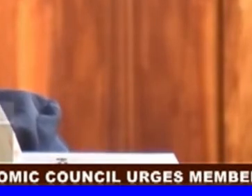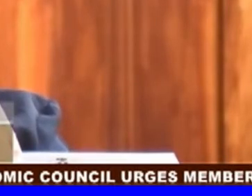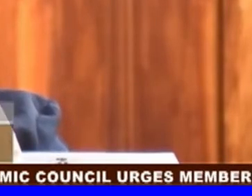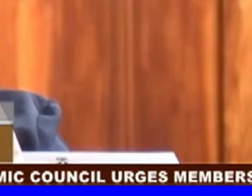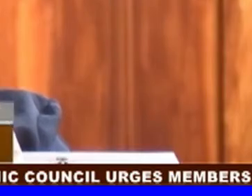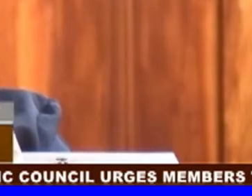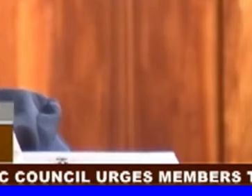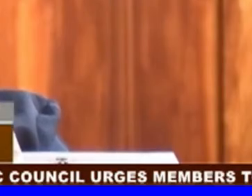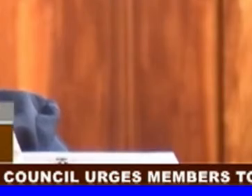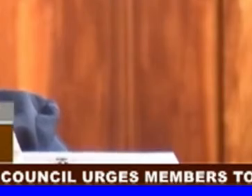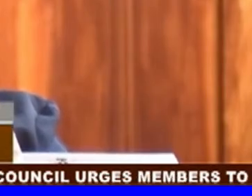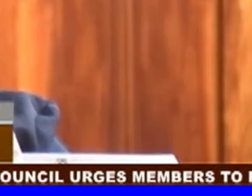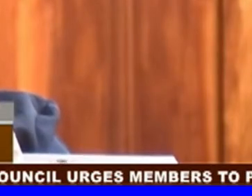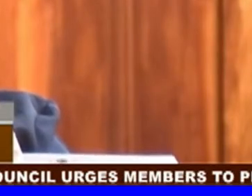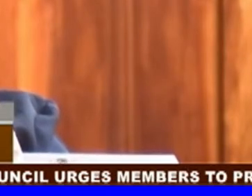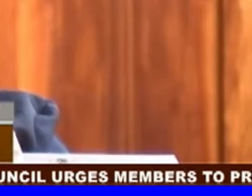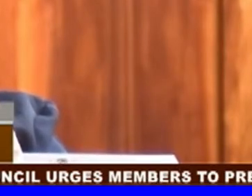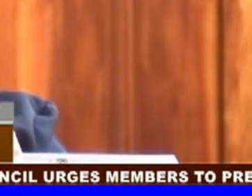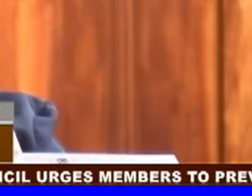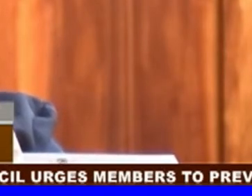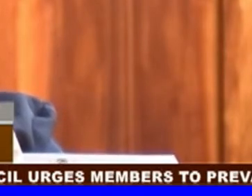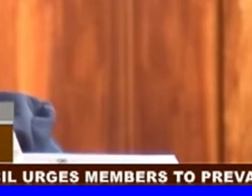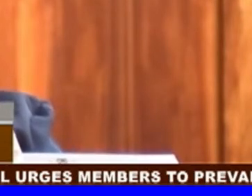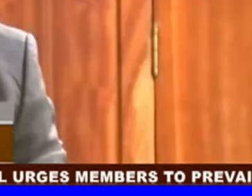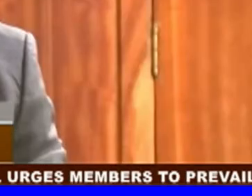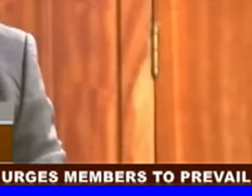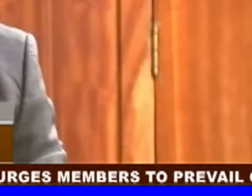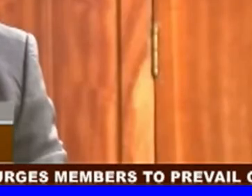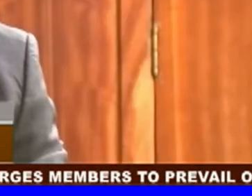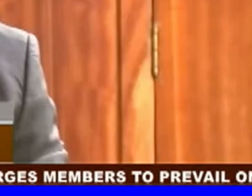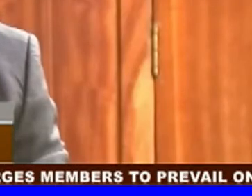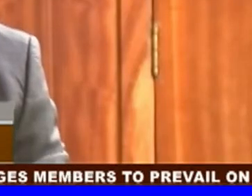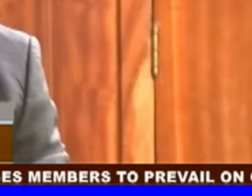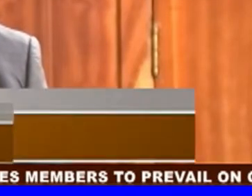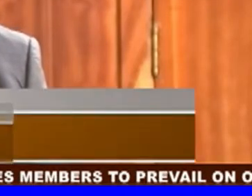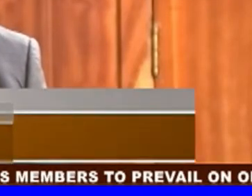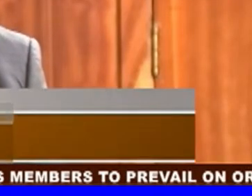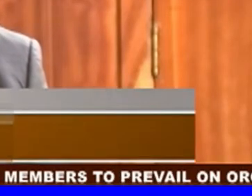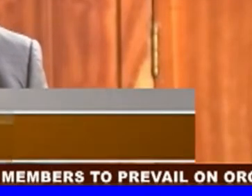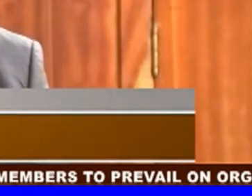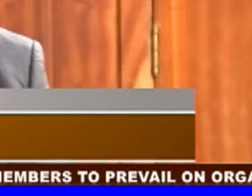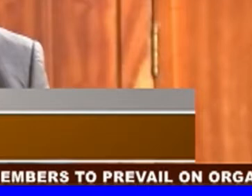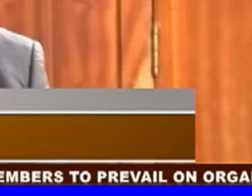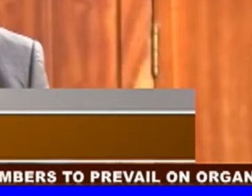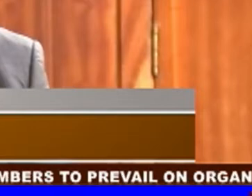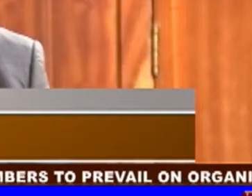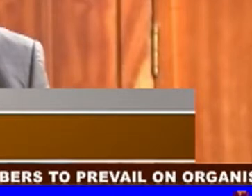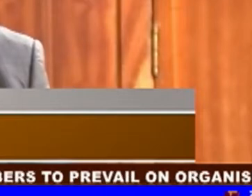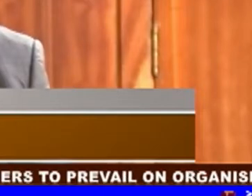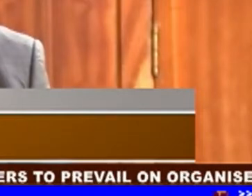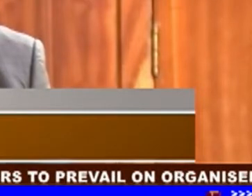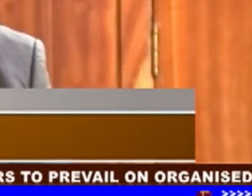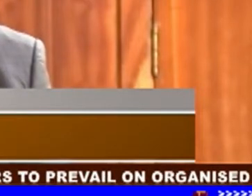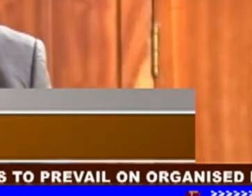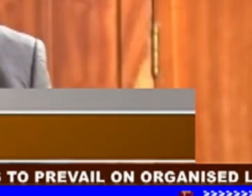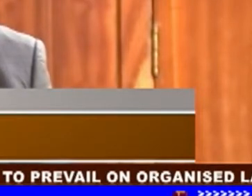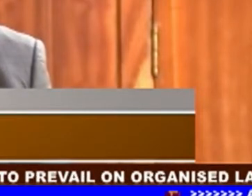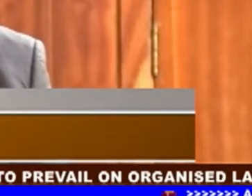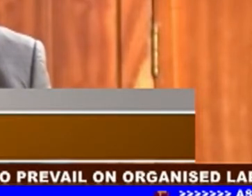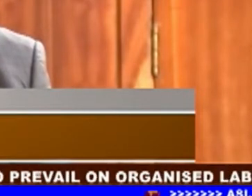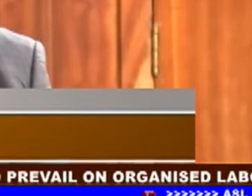and provide adequate information. Section 24 of the Act also encourages proactive disclosure